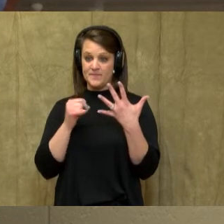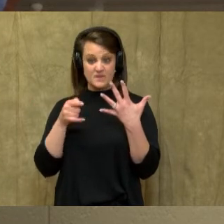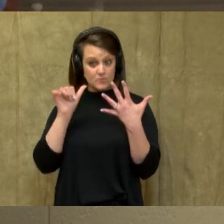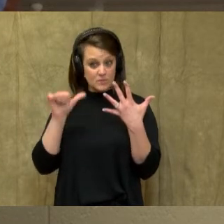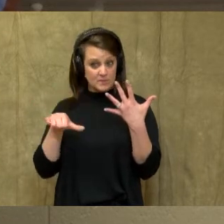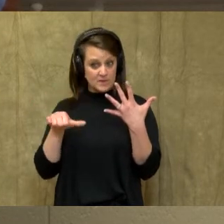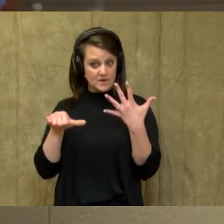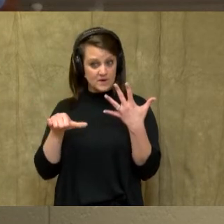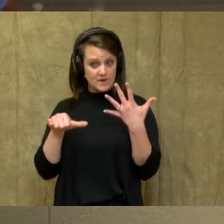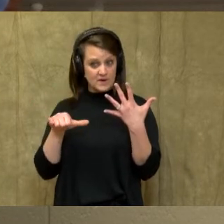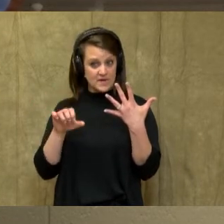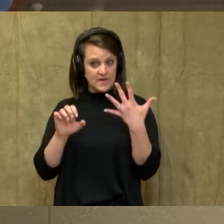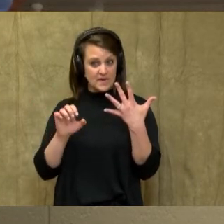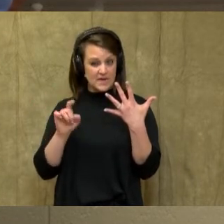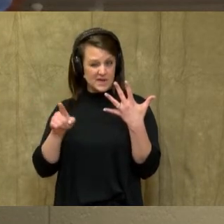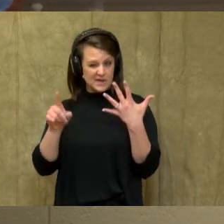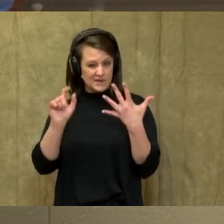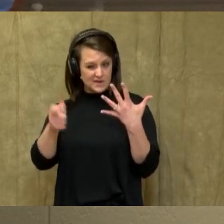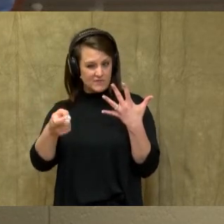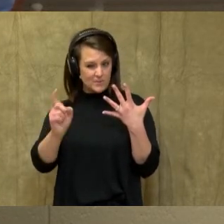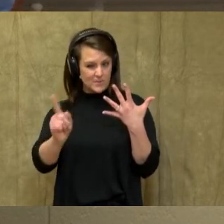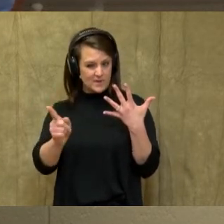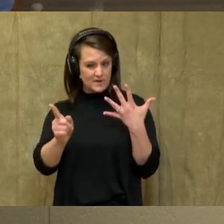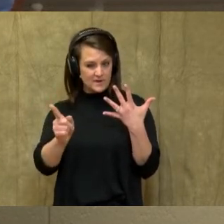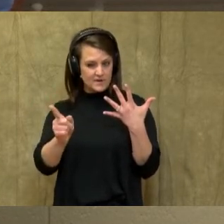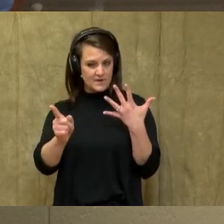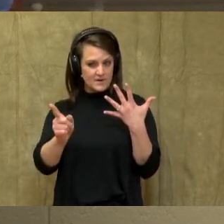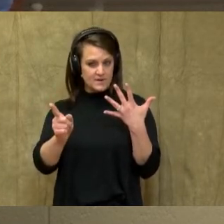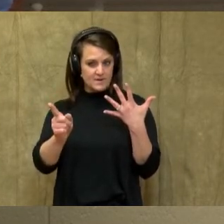what it is? I'm going to give you a minute to think about it.